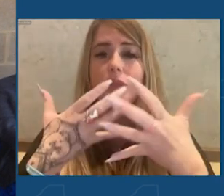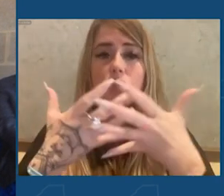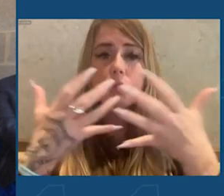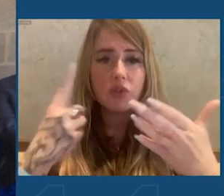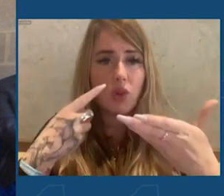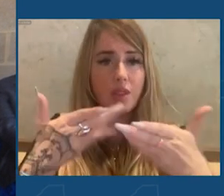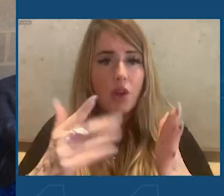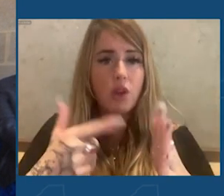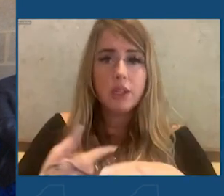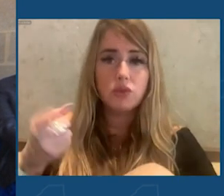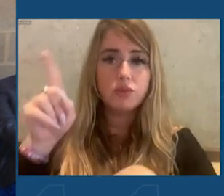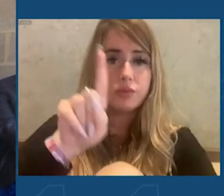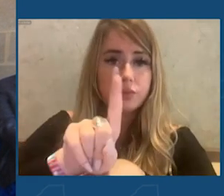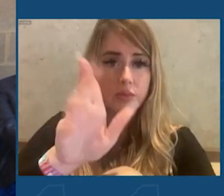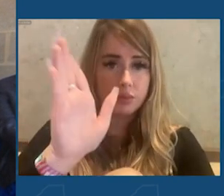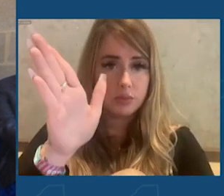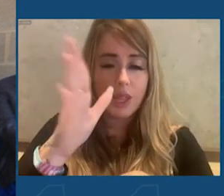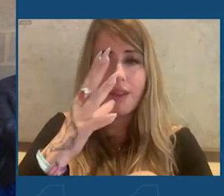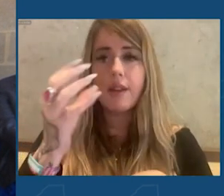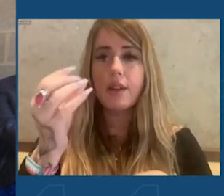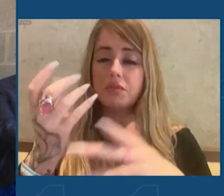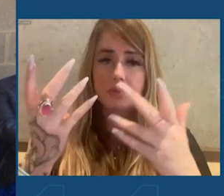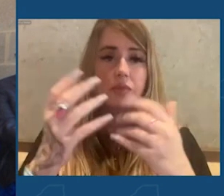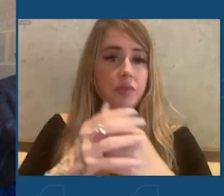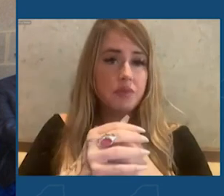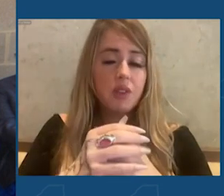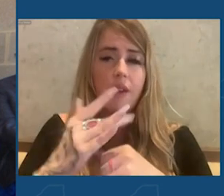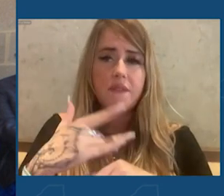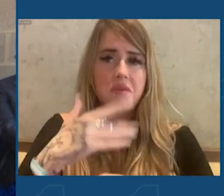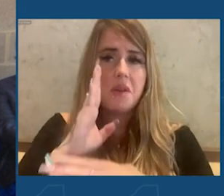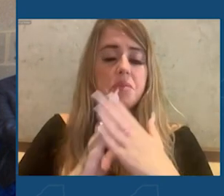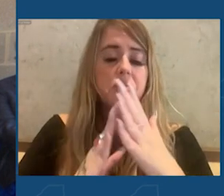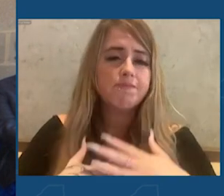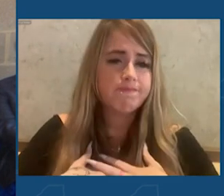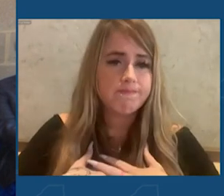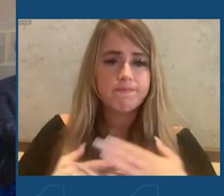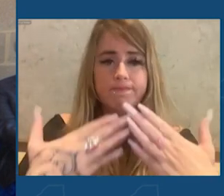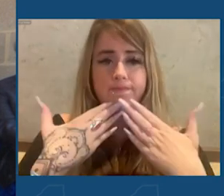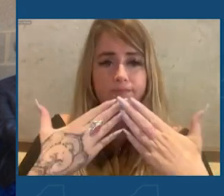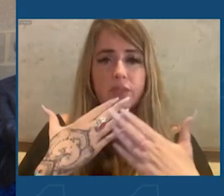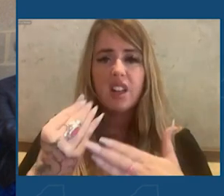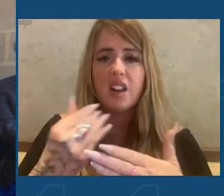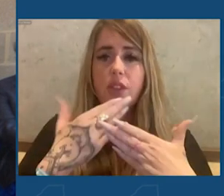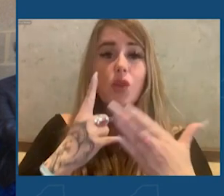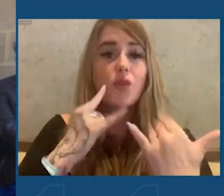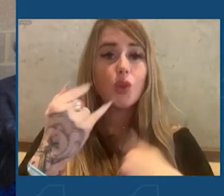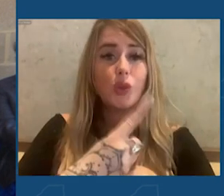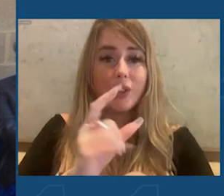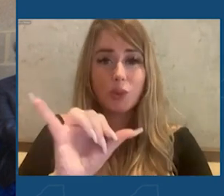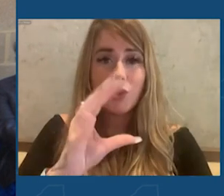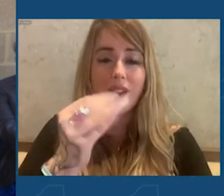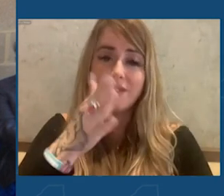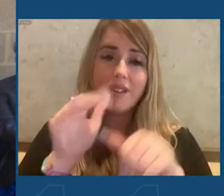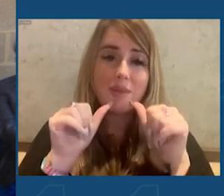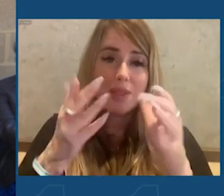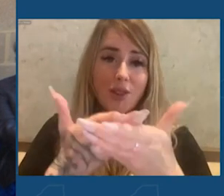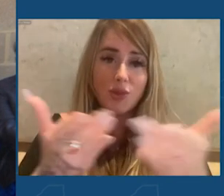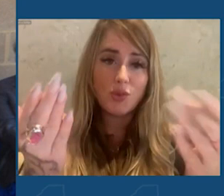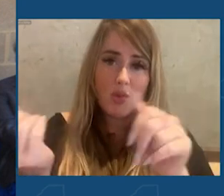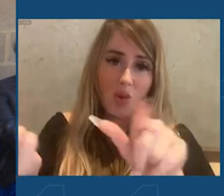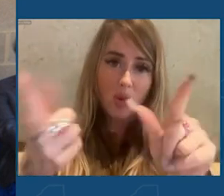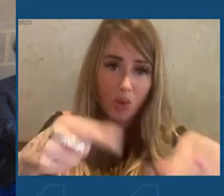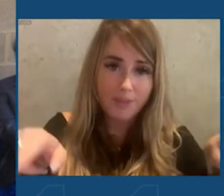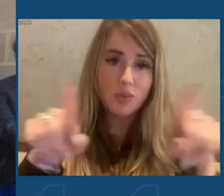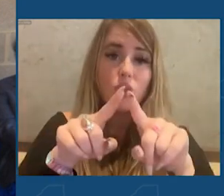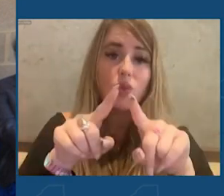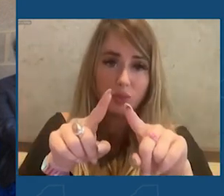say a few words, and it's most humbling, and I just thank you for this day, And may God bless all of you, your